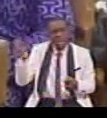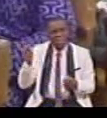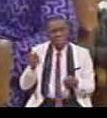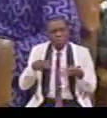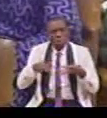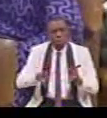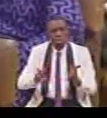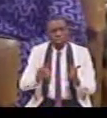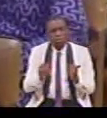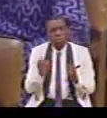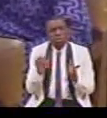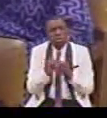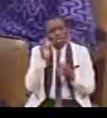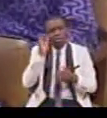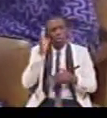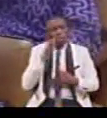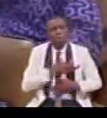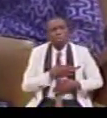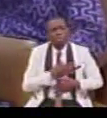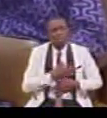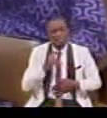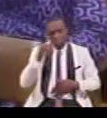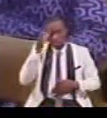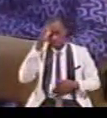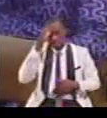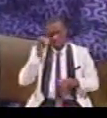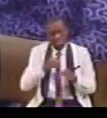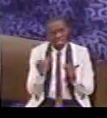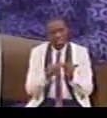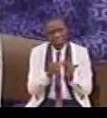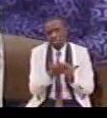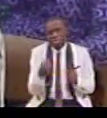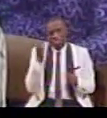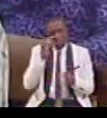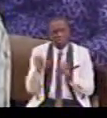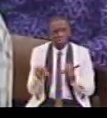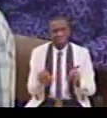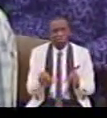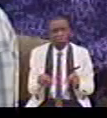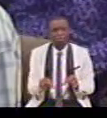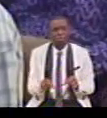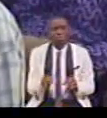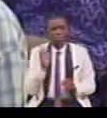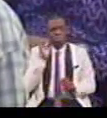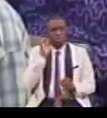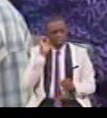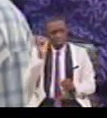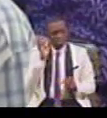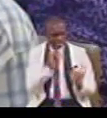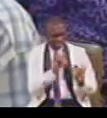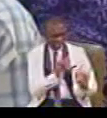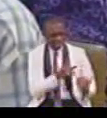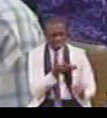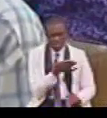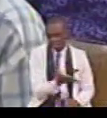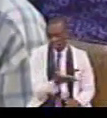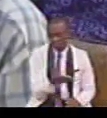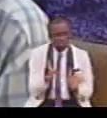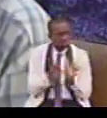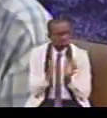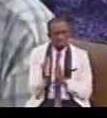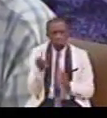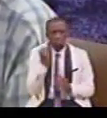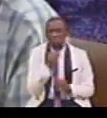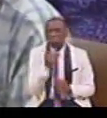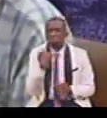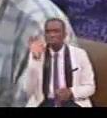in everything that he did now number four he knew where to begin and you stage there he wasn't you